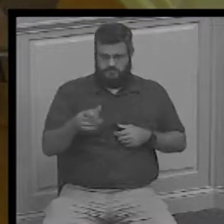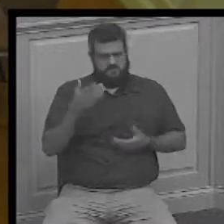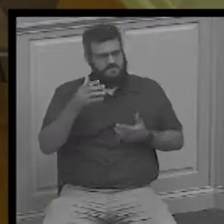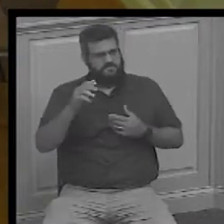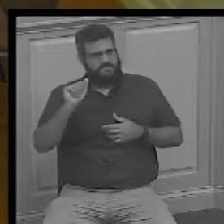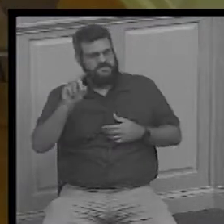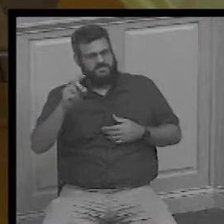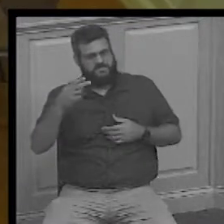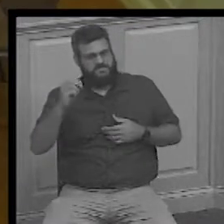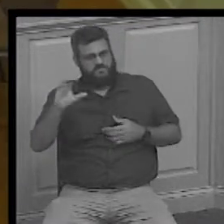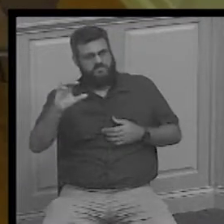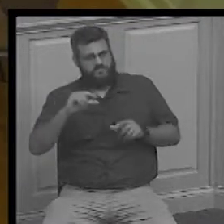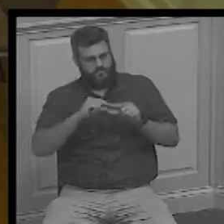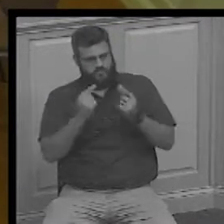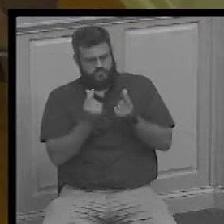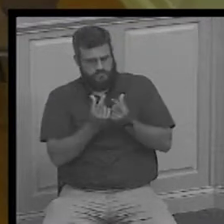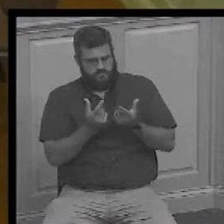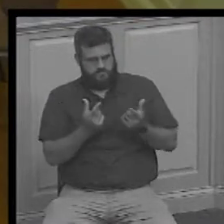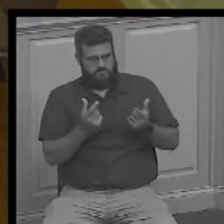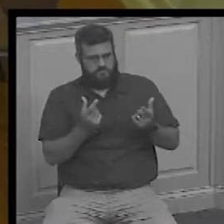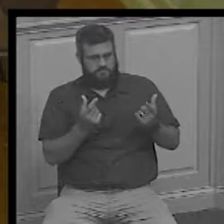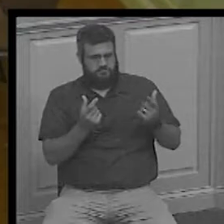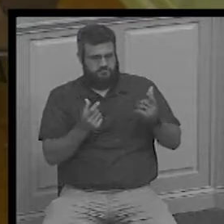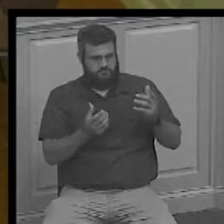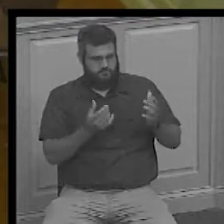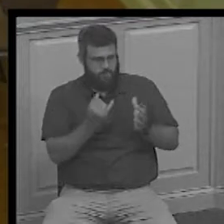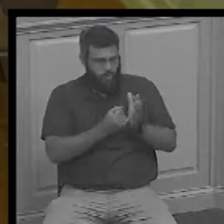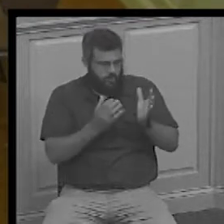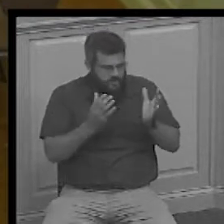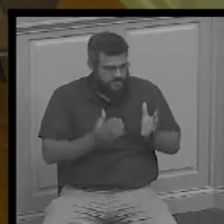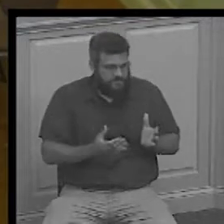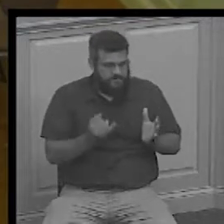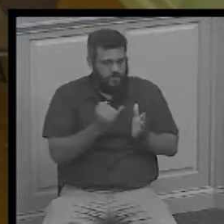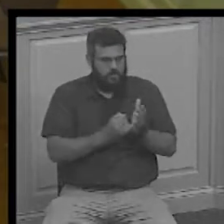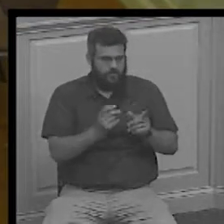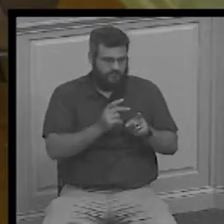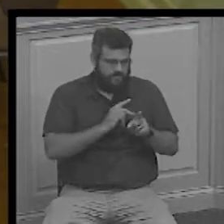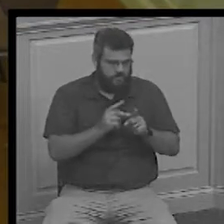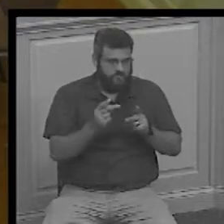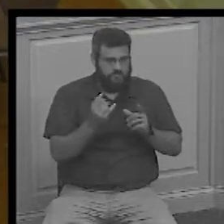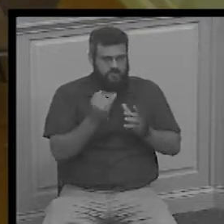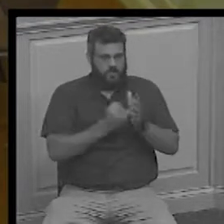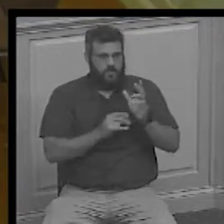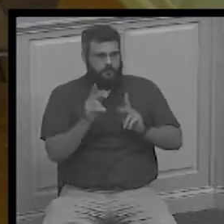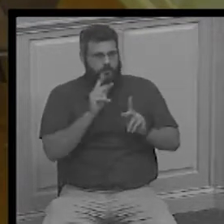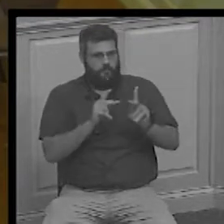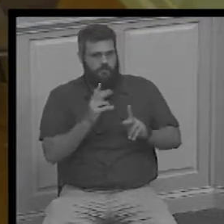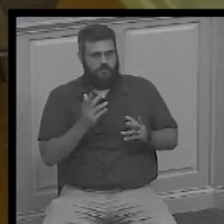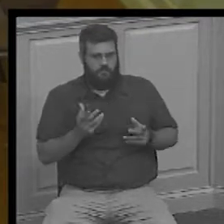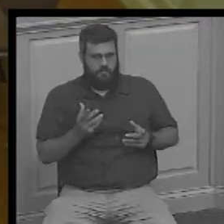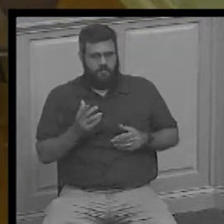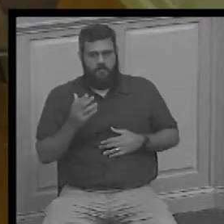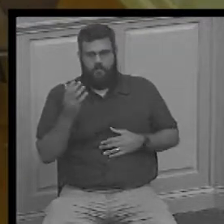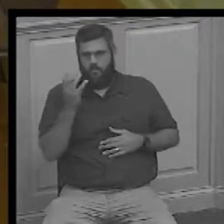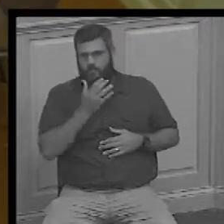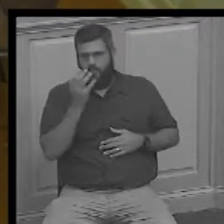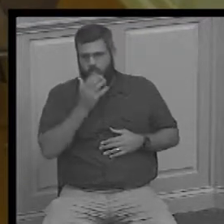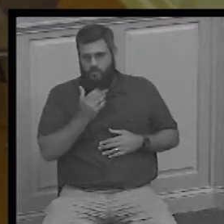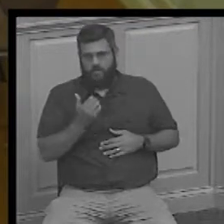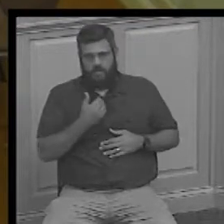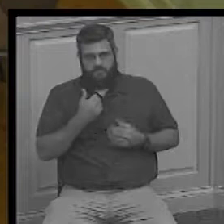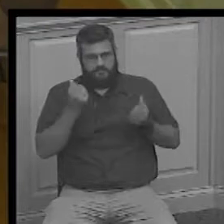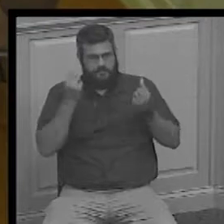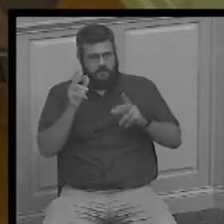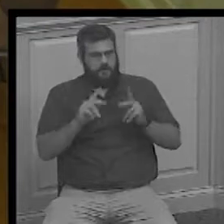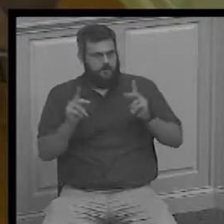group of us, beautification and art. Art professionals, Yeah. art people. We have, goodness knows, we have a fine selection of